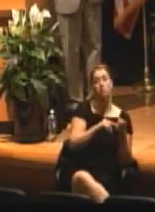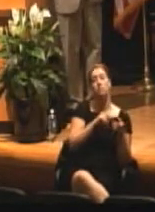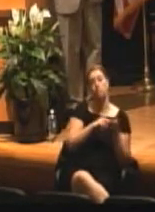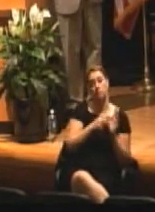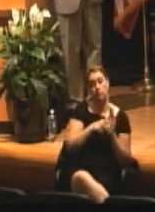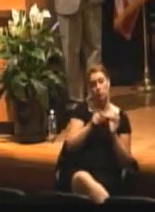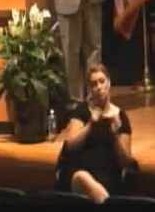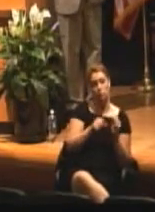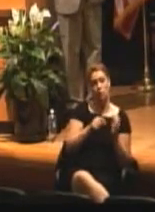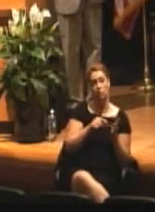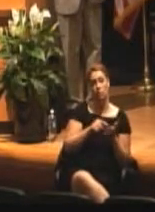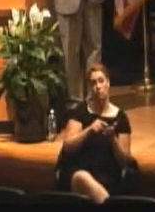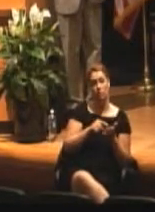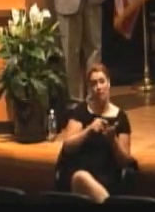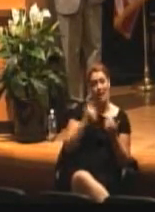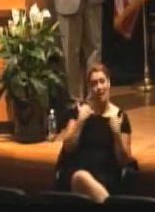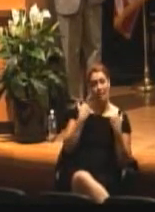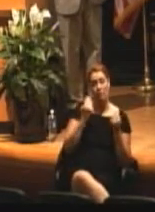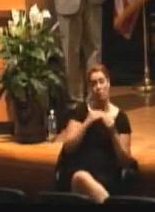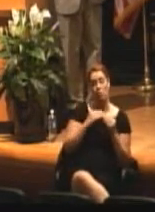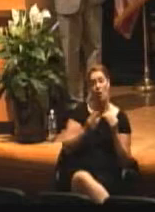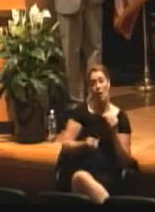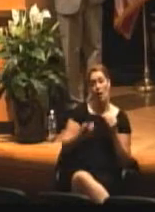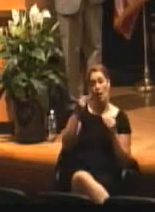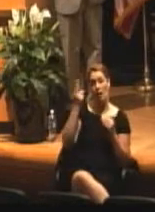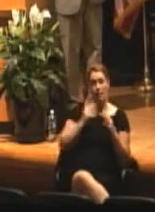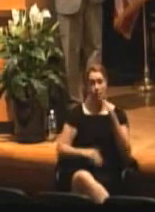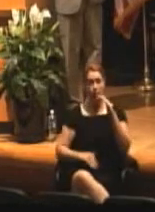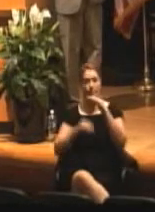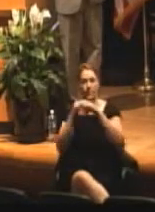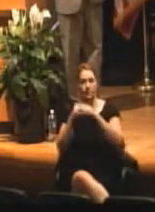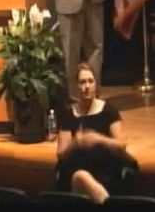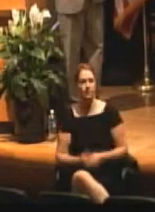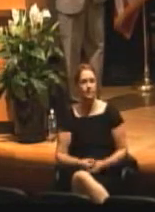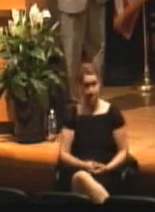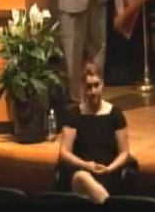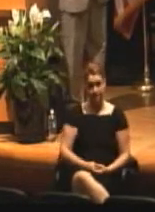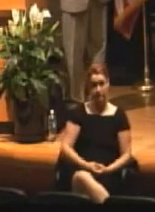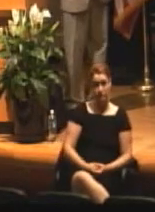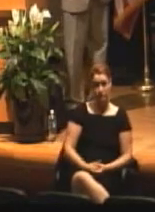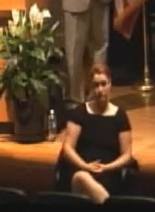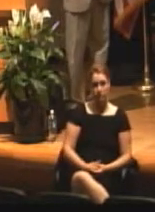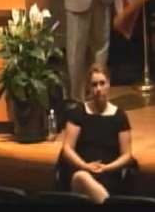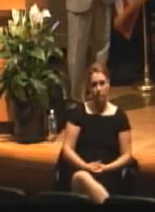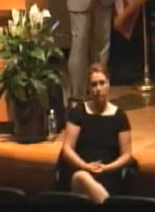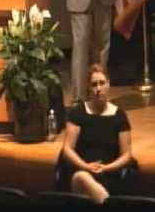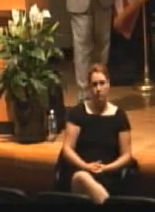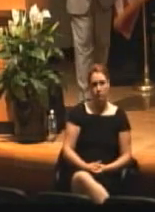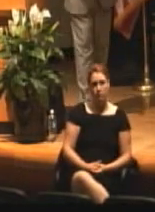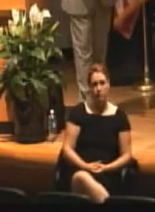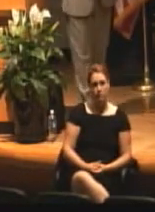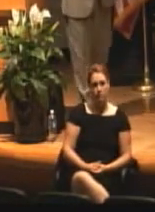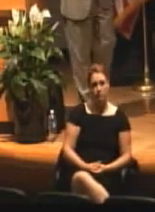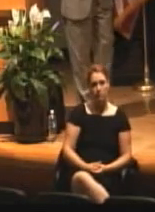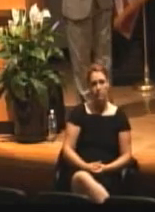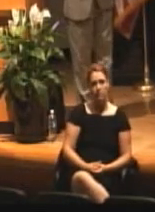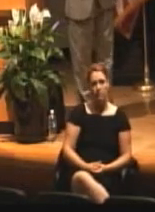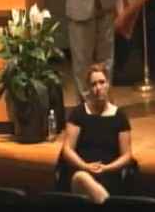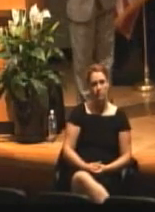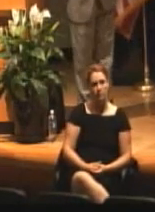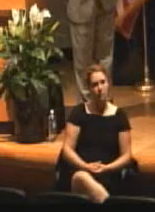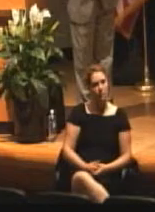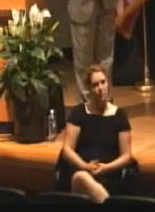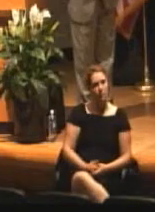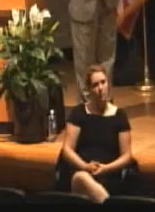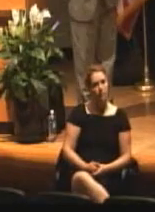Does that make sense? Like a little bit? Okay. No, go ahead.